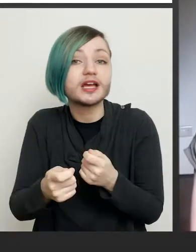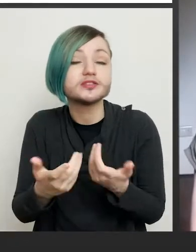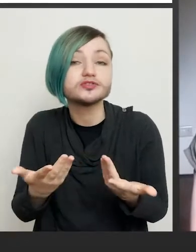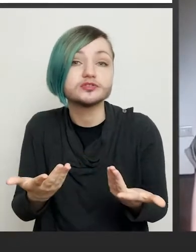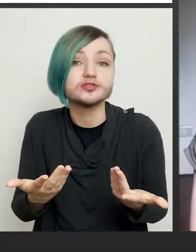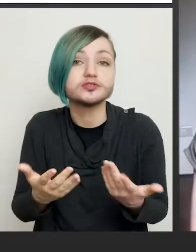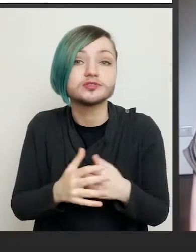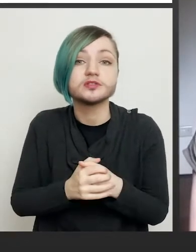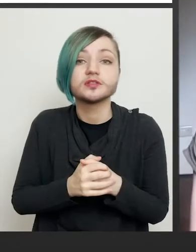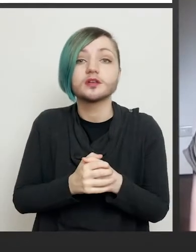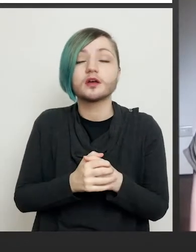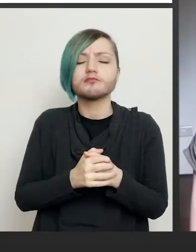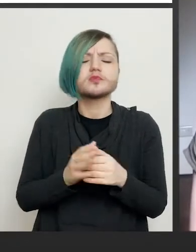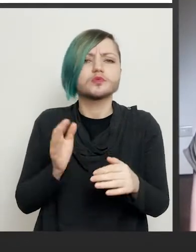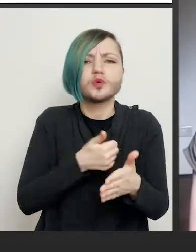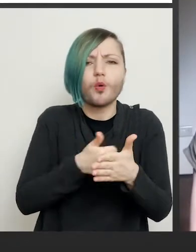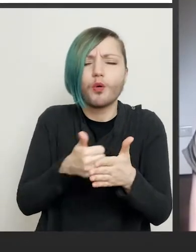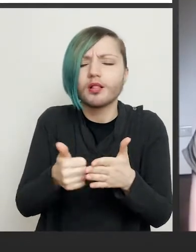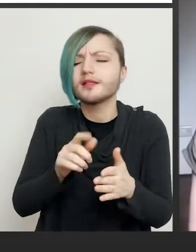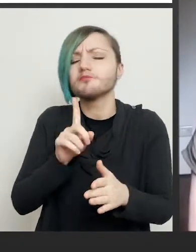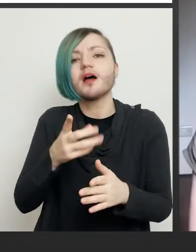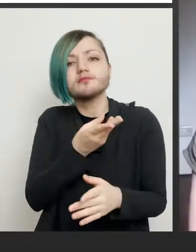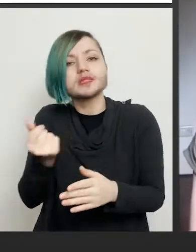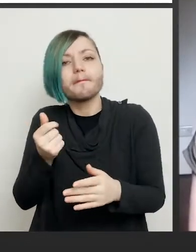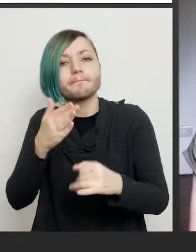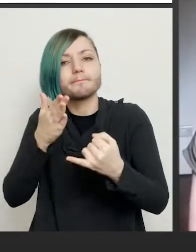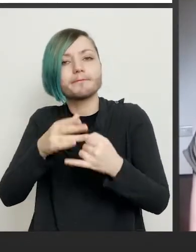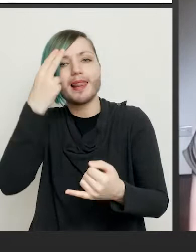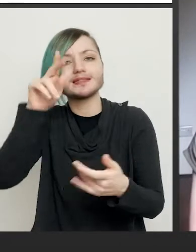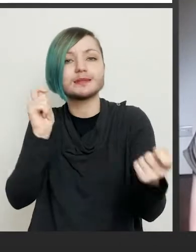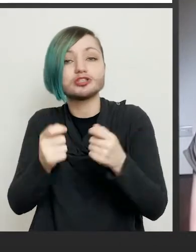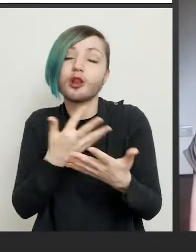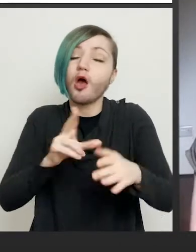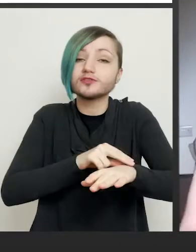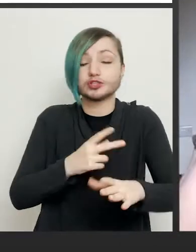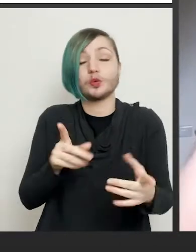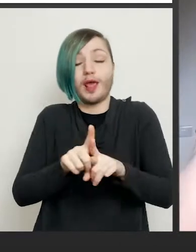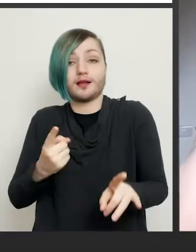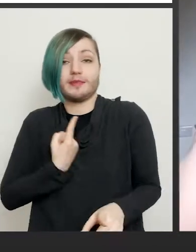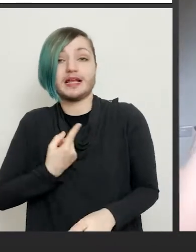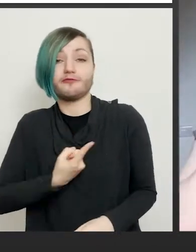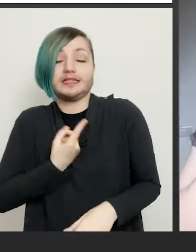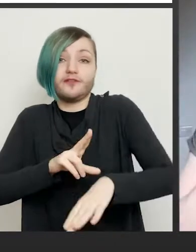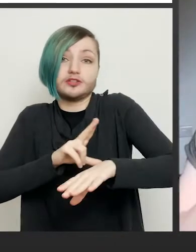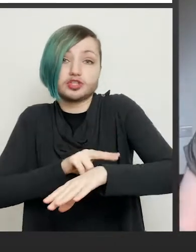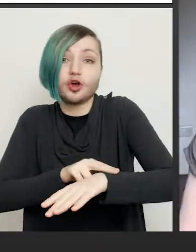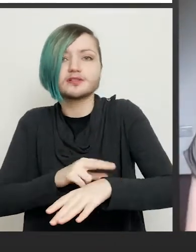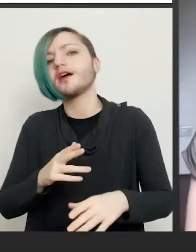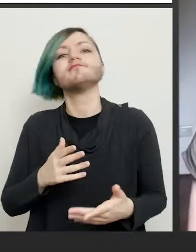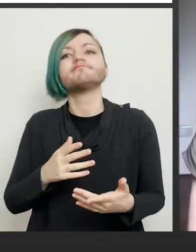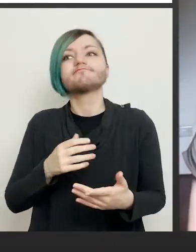they marry. Not everybody, but some people do. And a lot of doctors, so myself as a doctor, I didn't want to